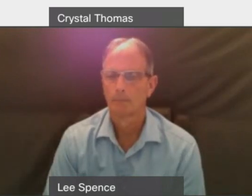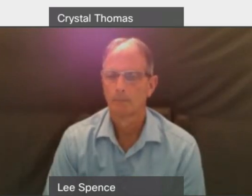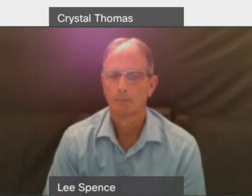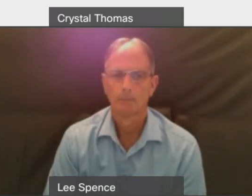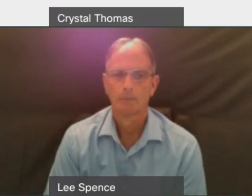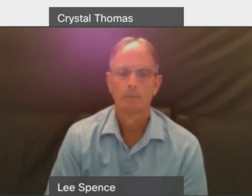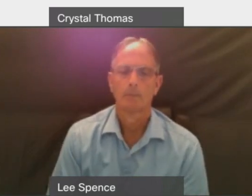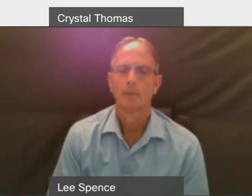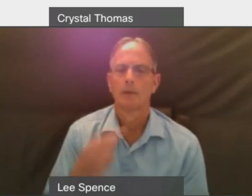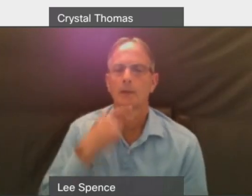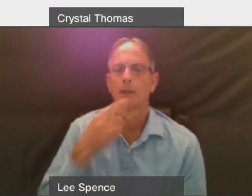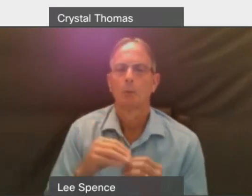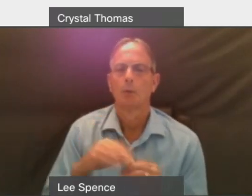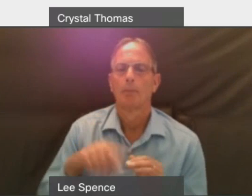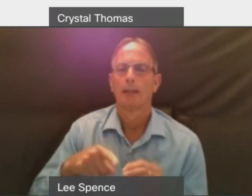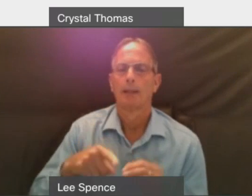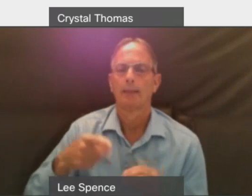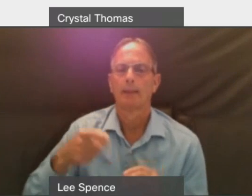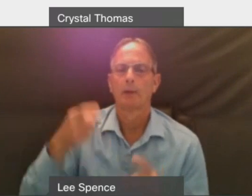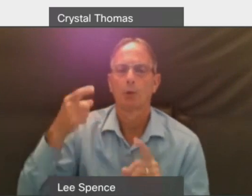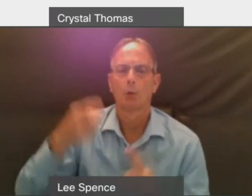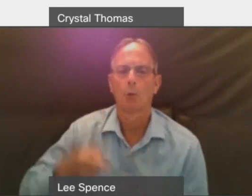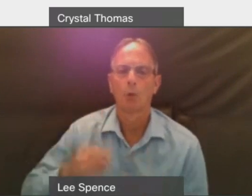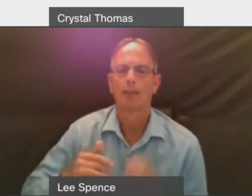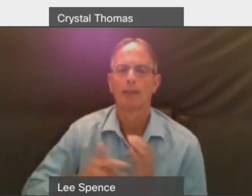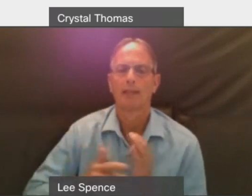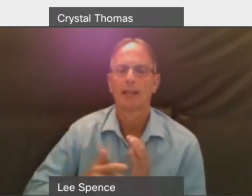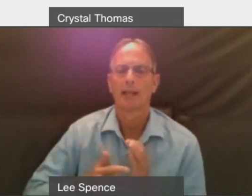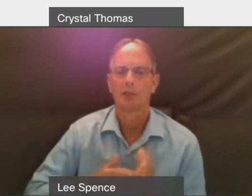Can we say more about the end goals of the technology initiative?